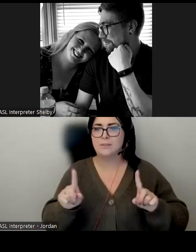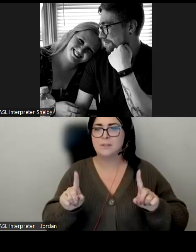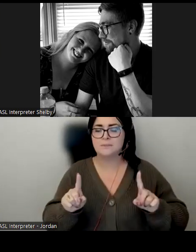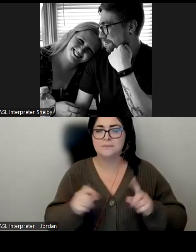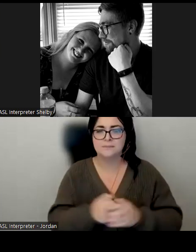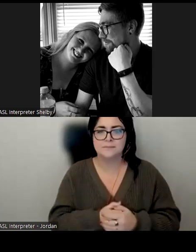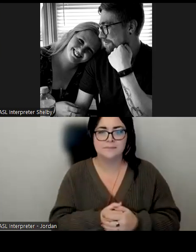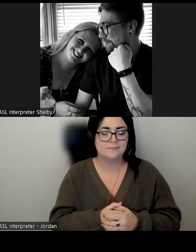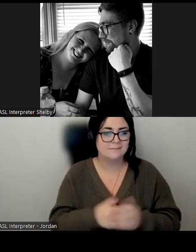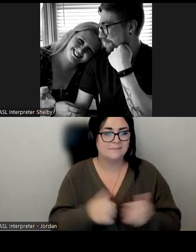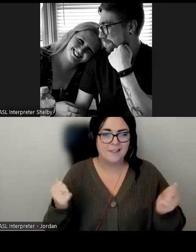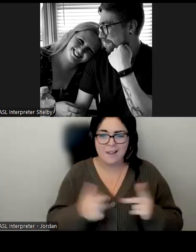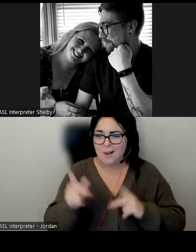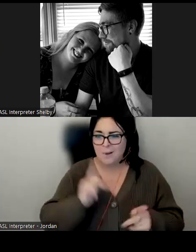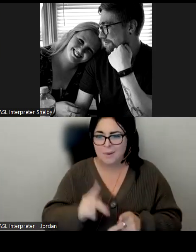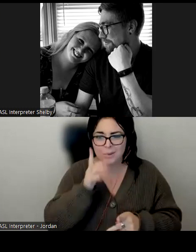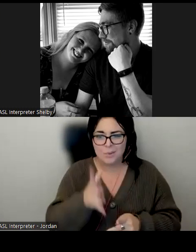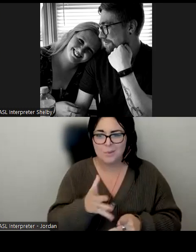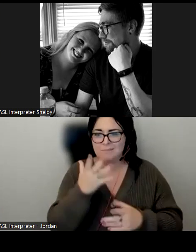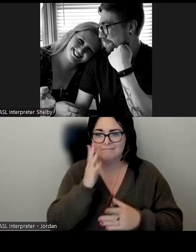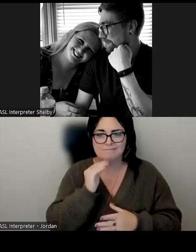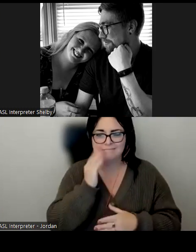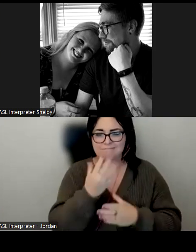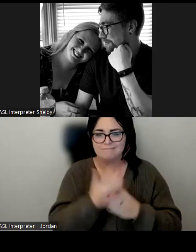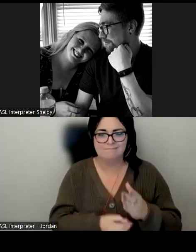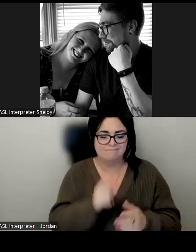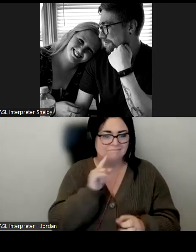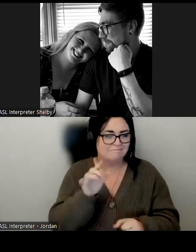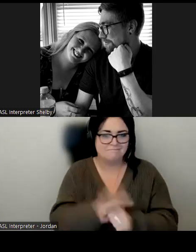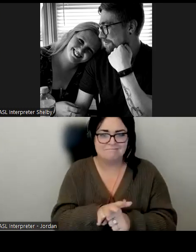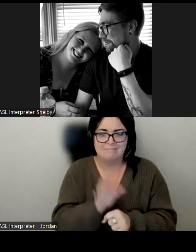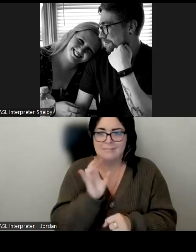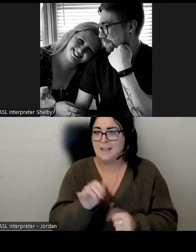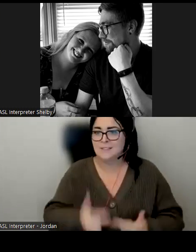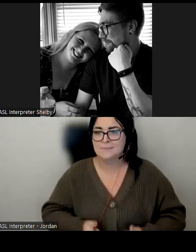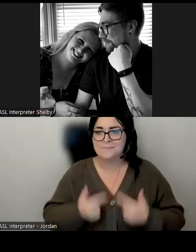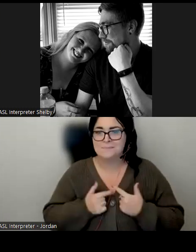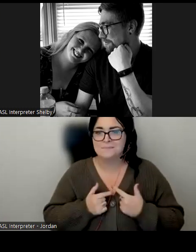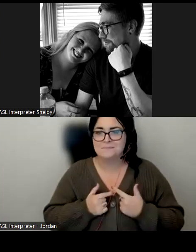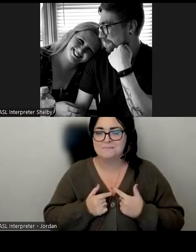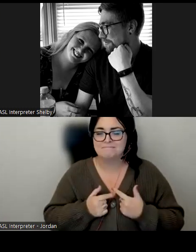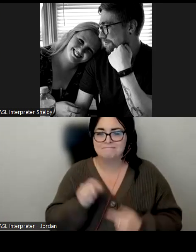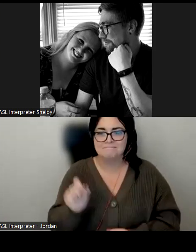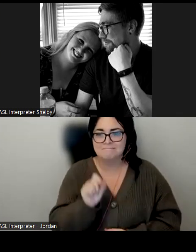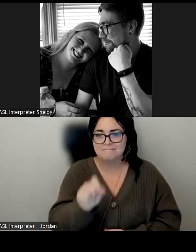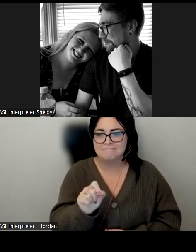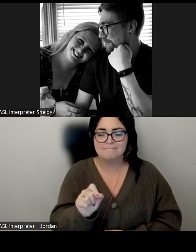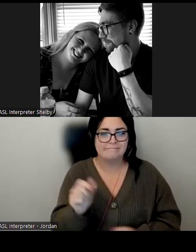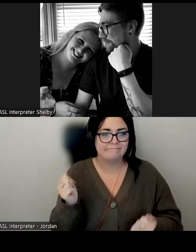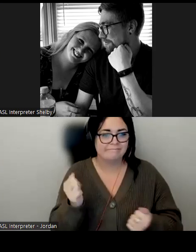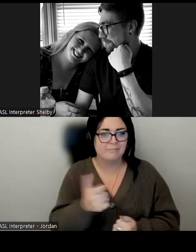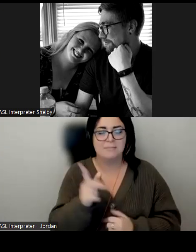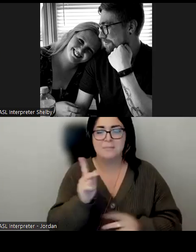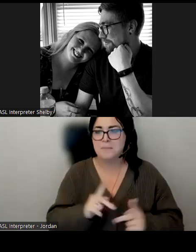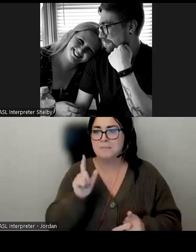experience loss. Each one of us will experience loss. It is a fundamental part of being alive. Everybody has to grieve. It's